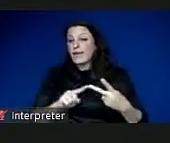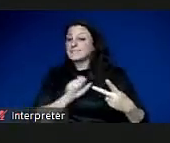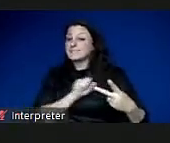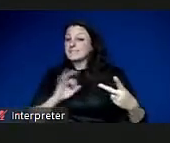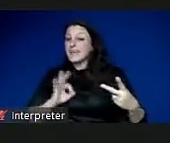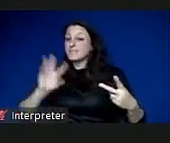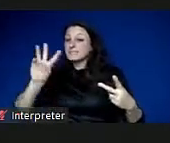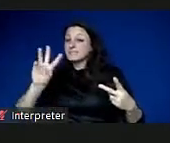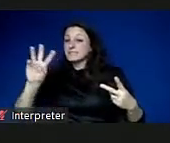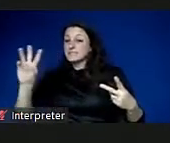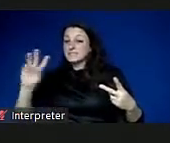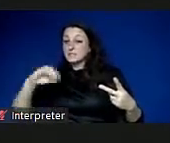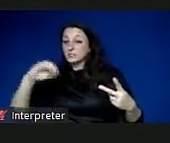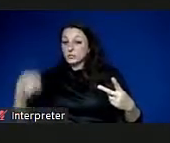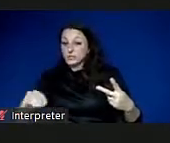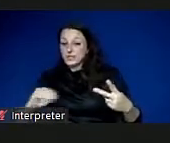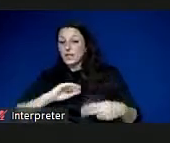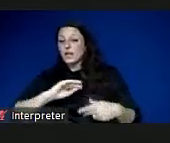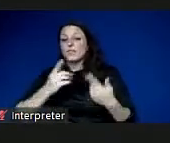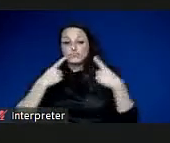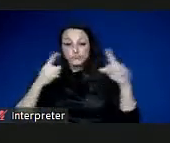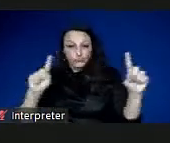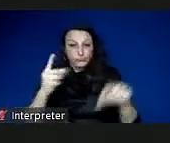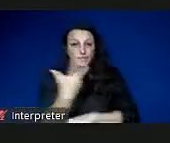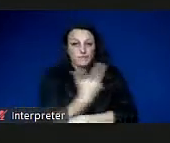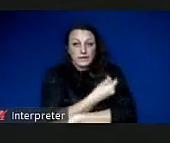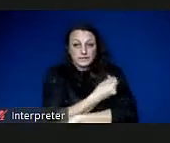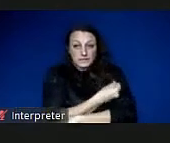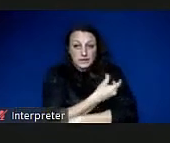been vaccinated across these facilities in the state.